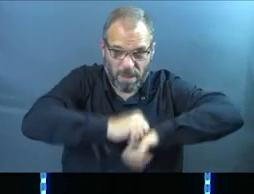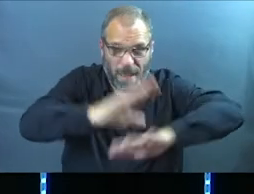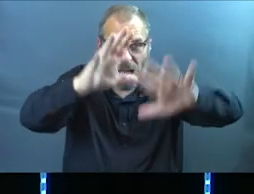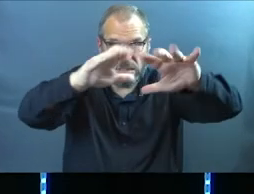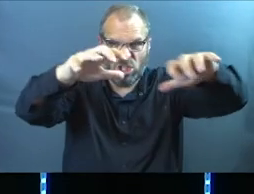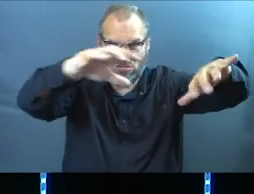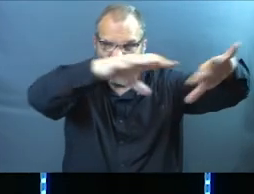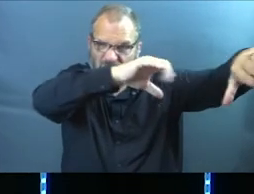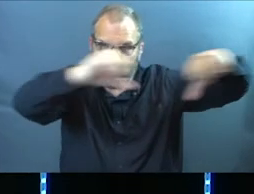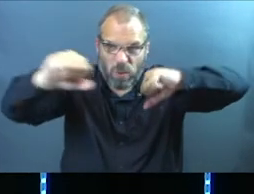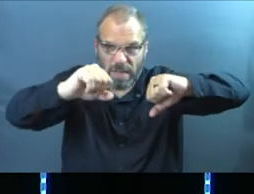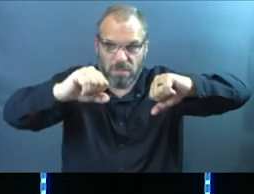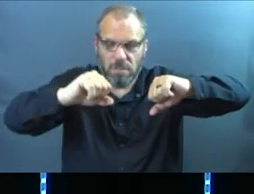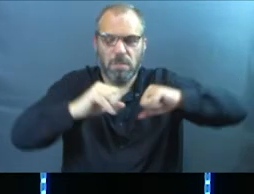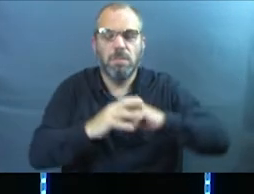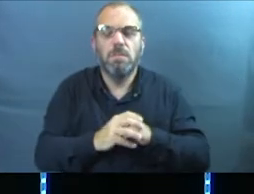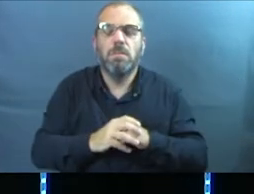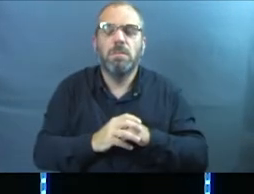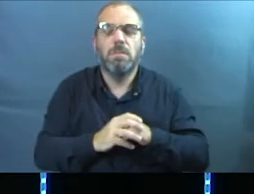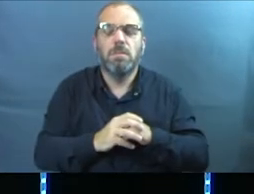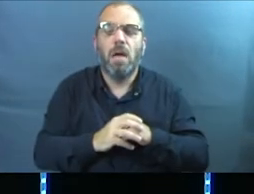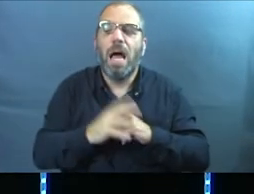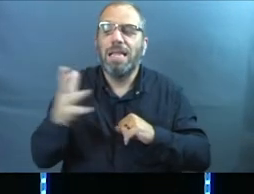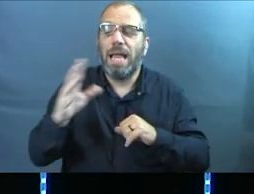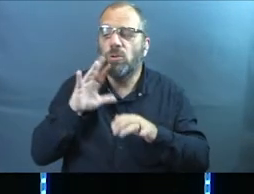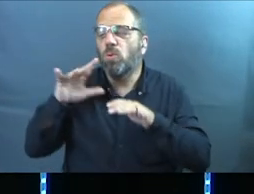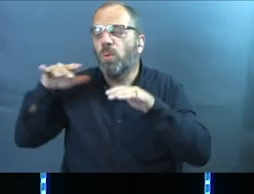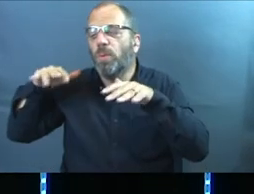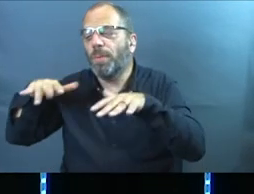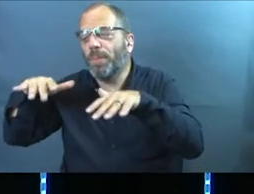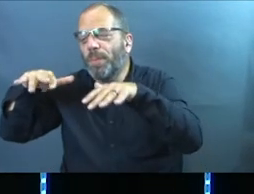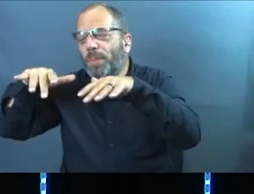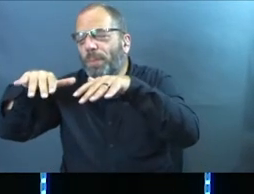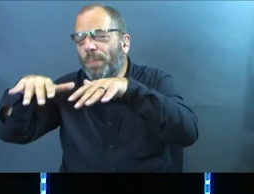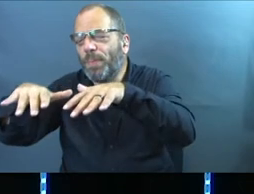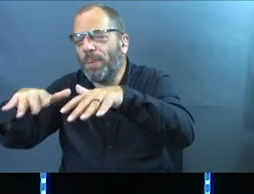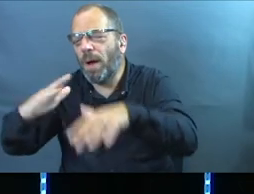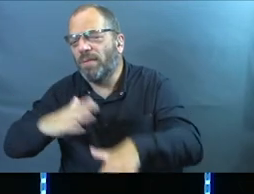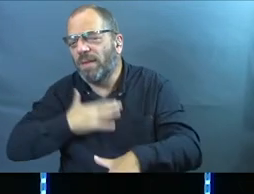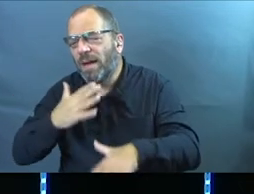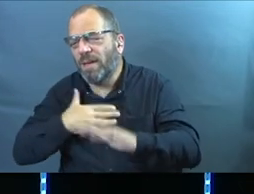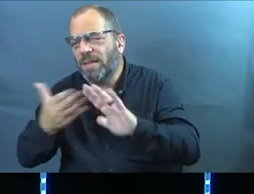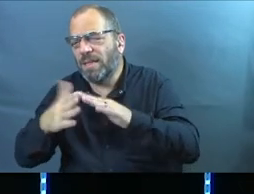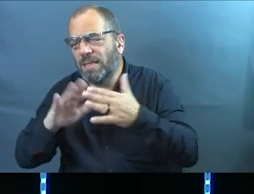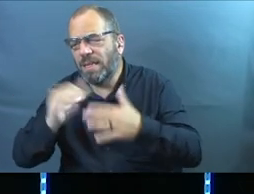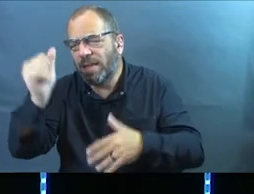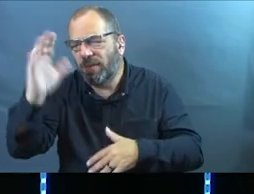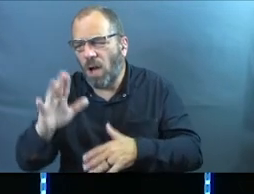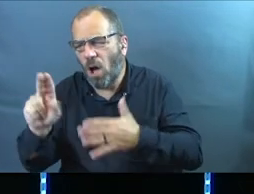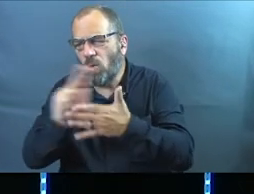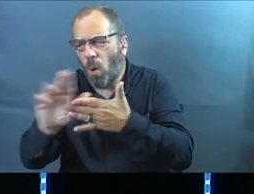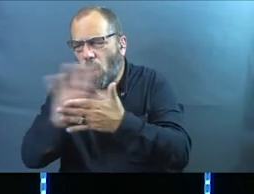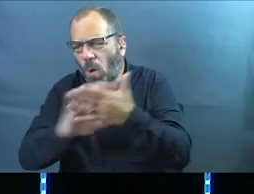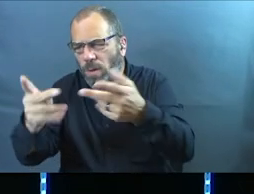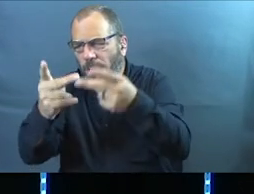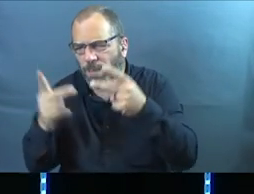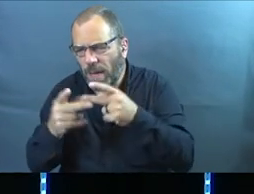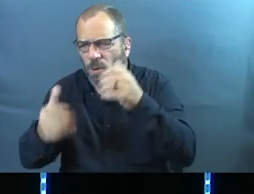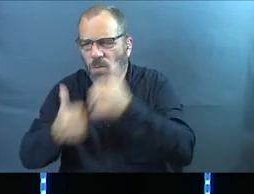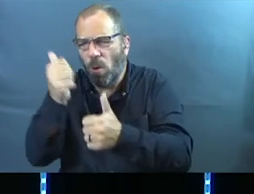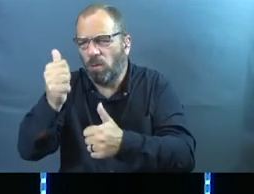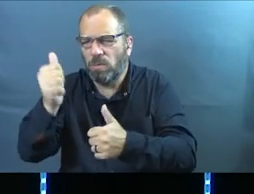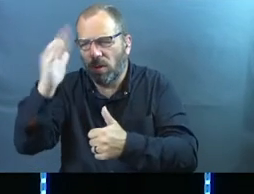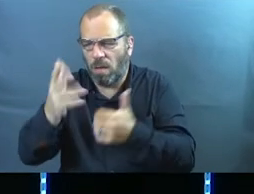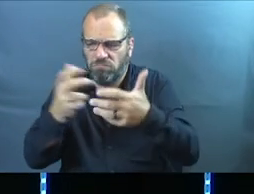mountains quake with their surging. There is a river whose streams make glad the city of God, the holy place where the Most